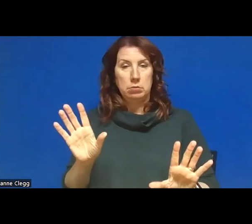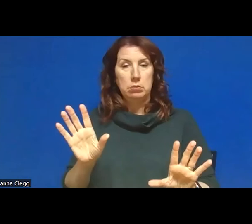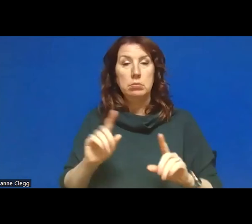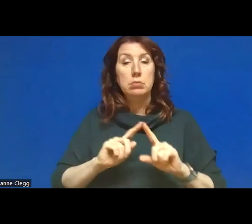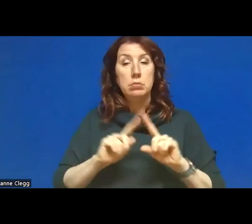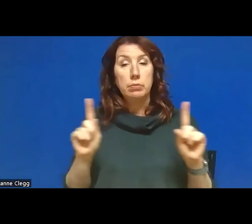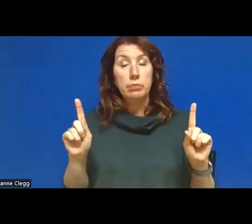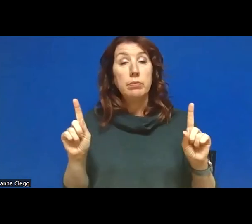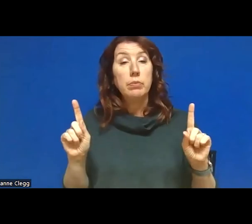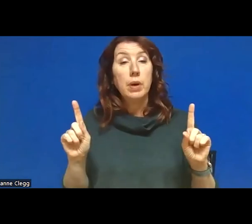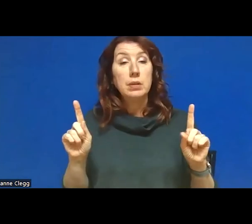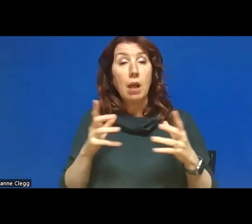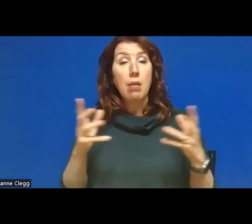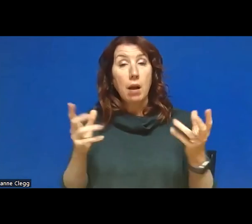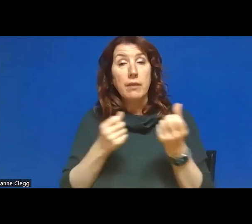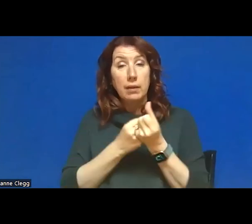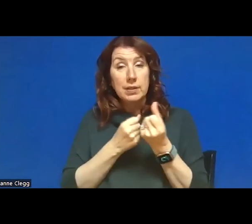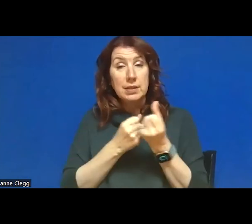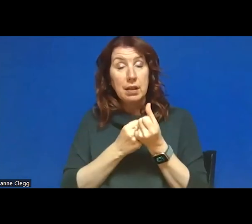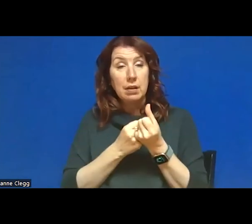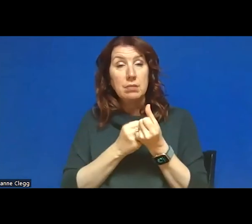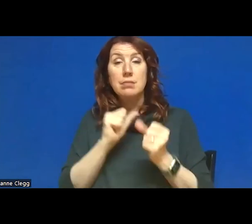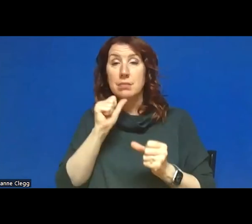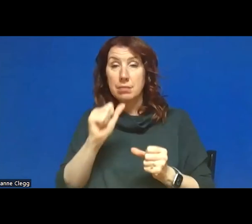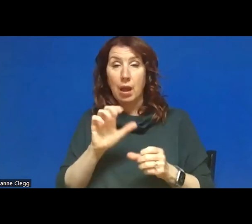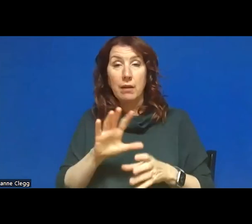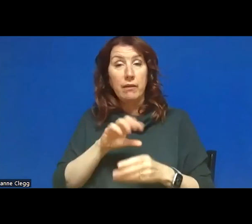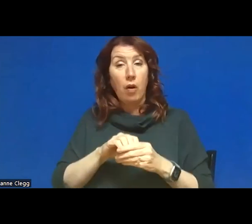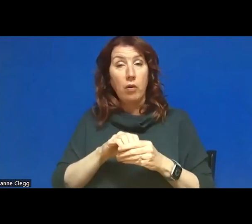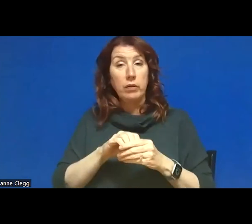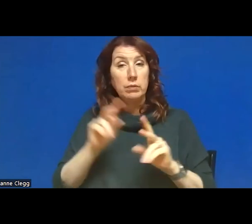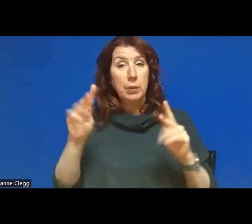also there's a lot of advocacy that does not involve being seen.